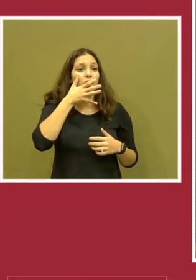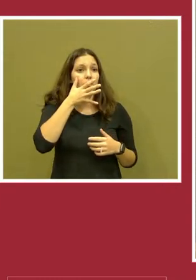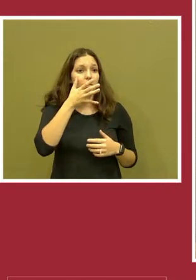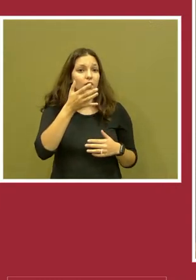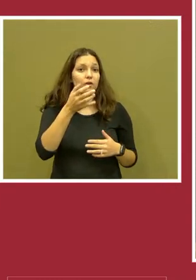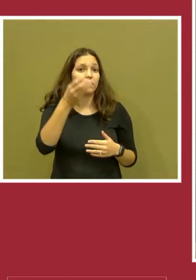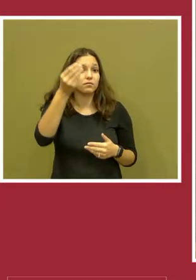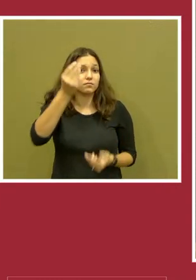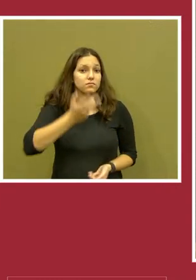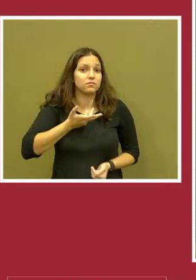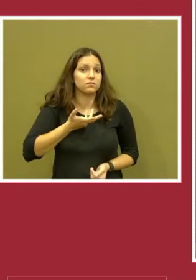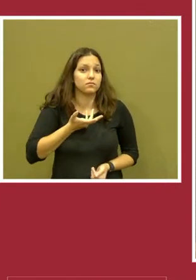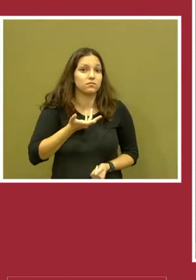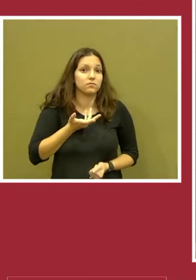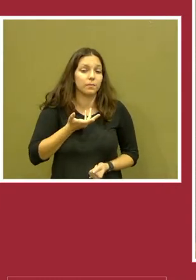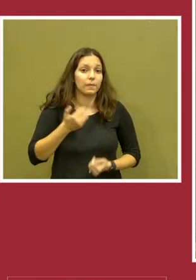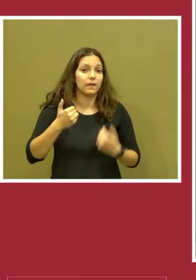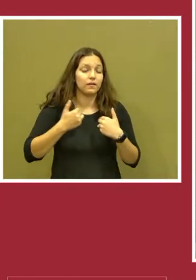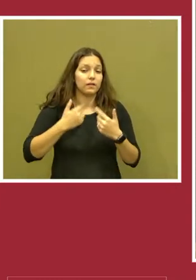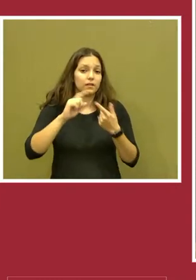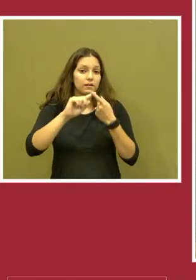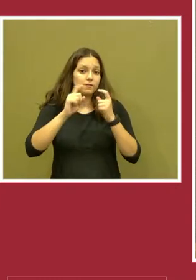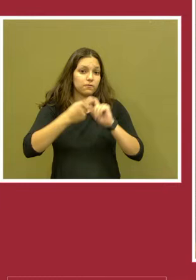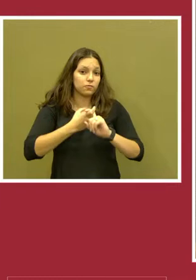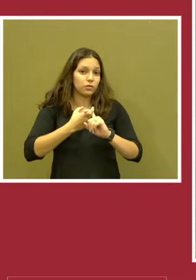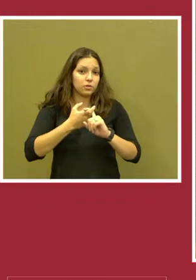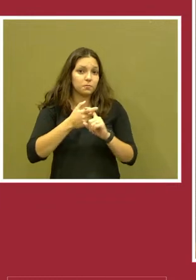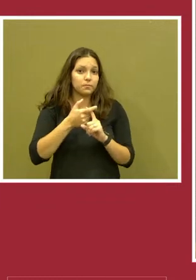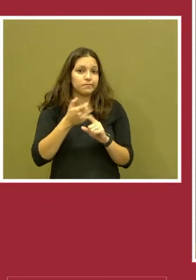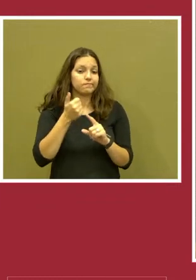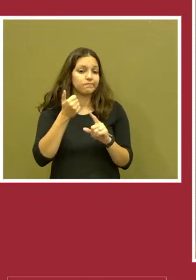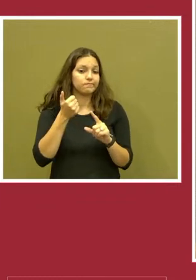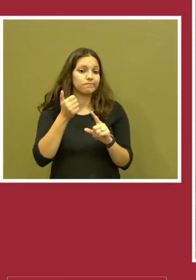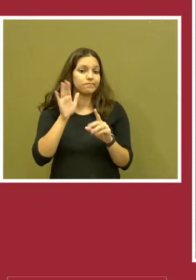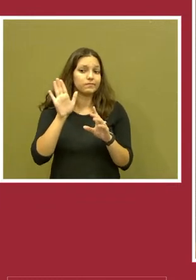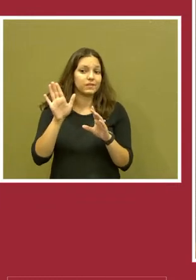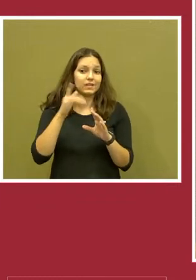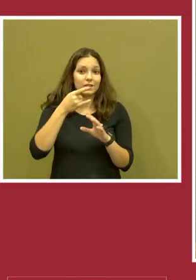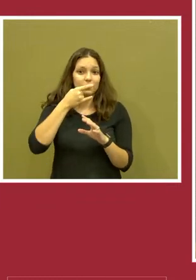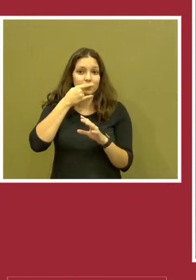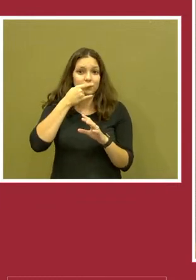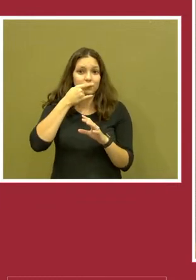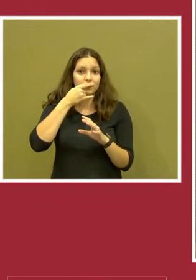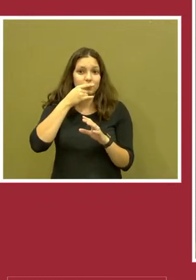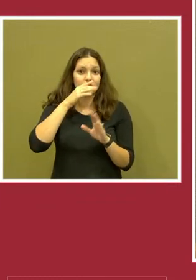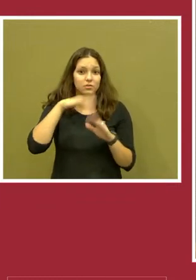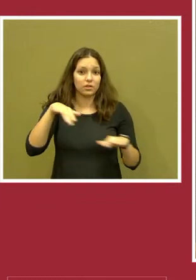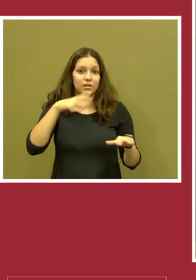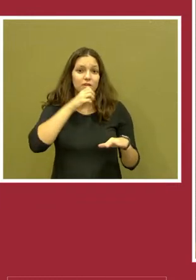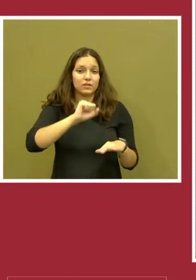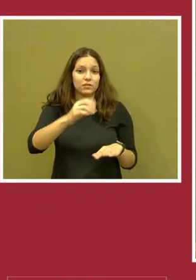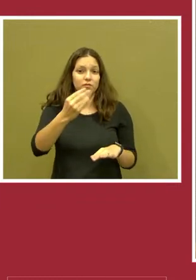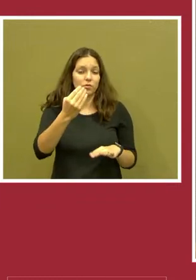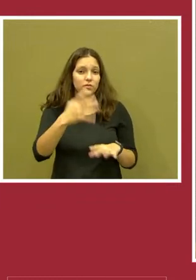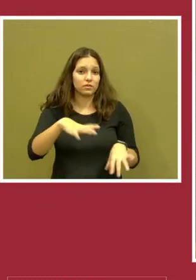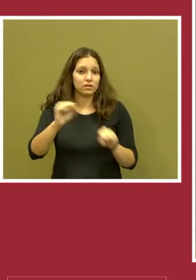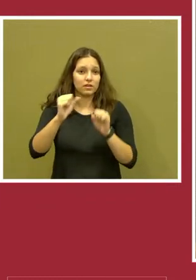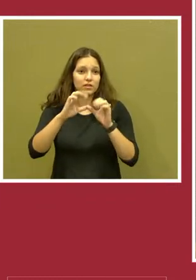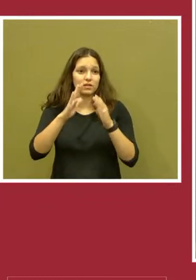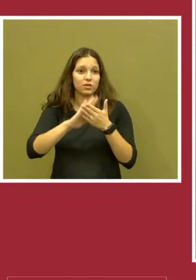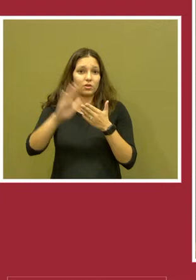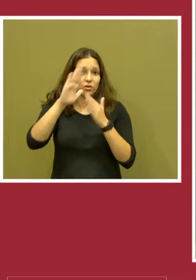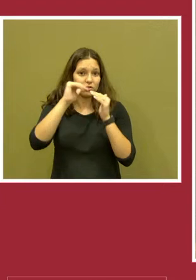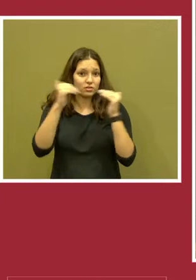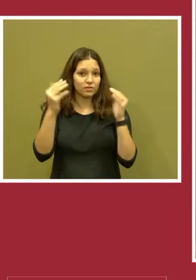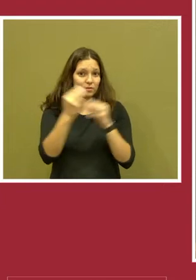to me that they had a friend whose child was 14 but taking college-level math and couldn't